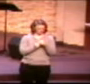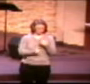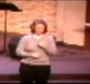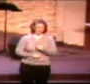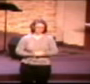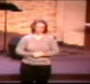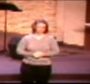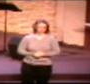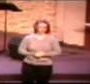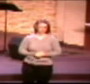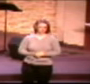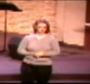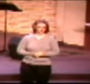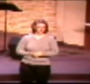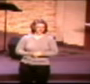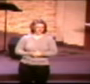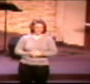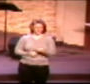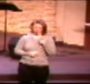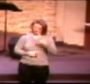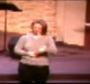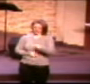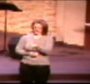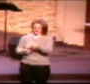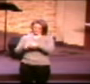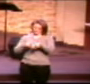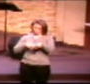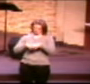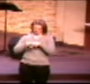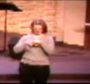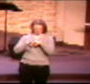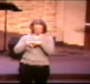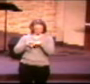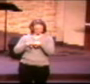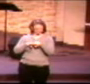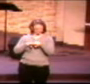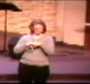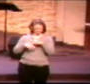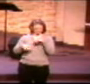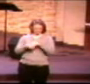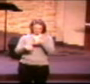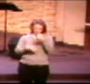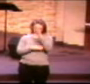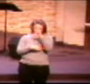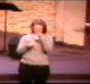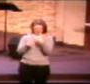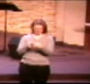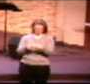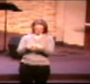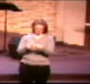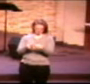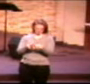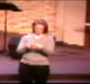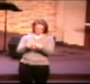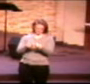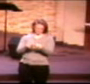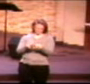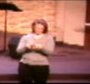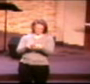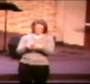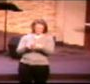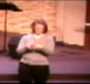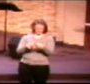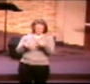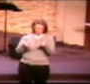me. I give you this ring. I give you this ring. In God's name. In God's name. As a symbol